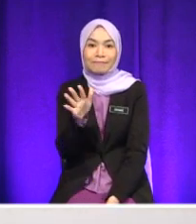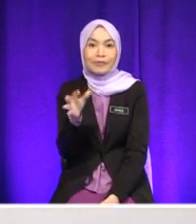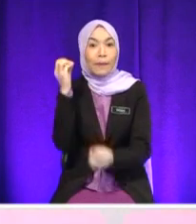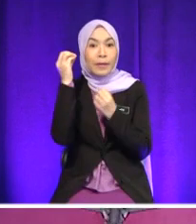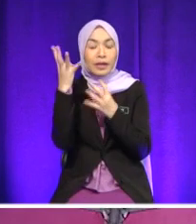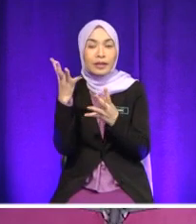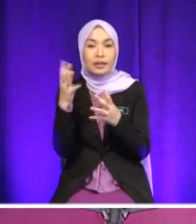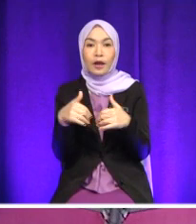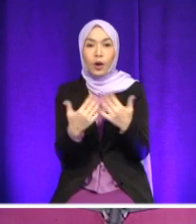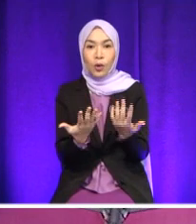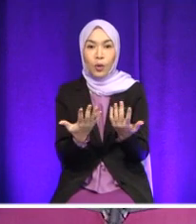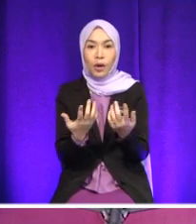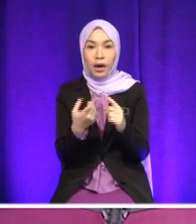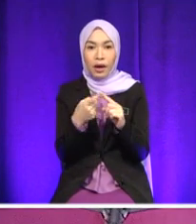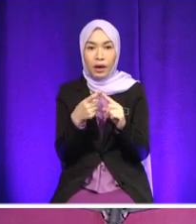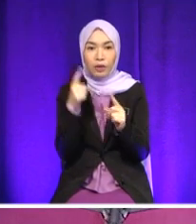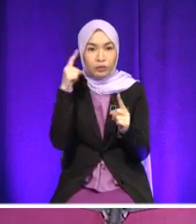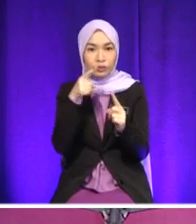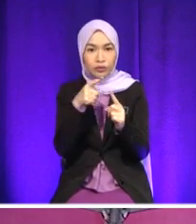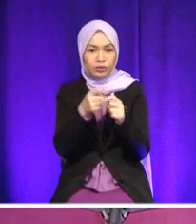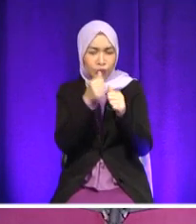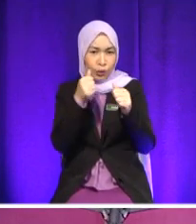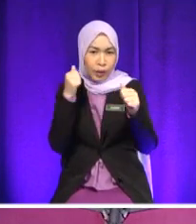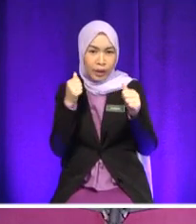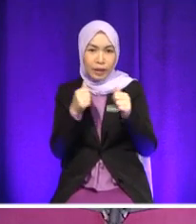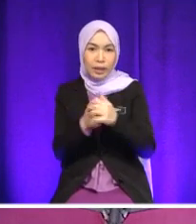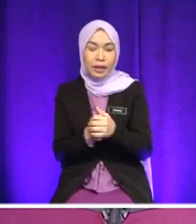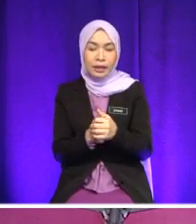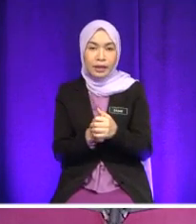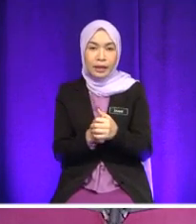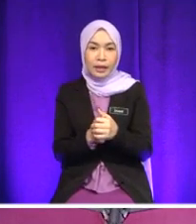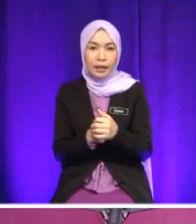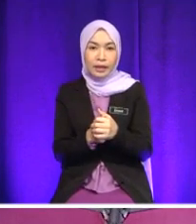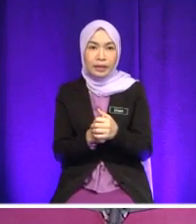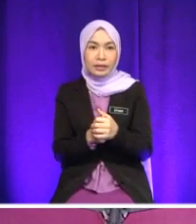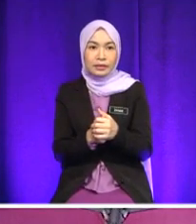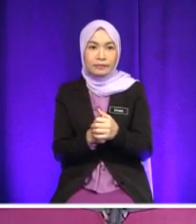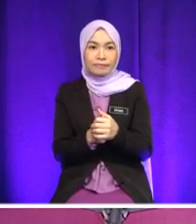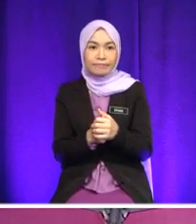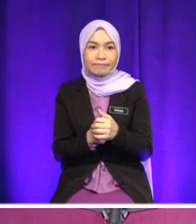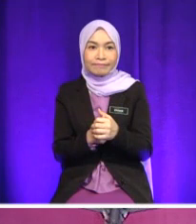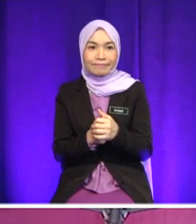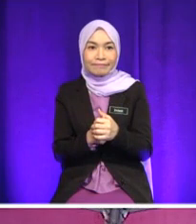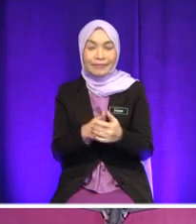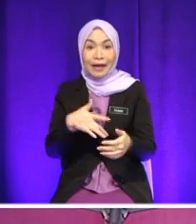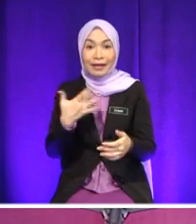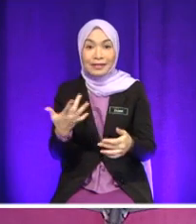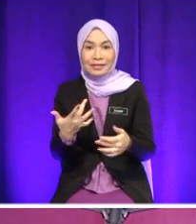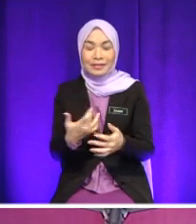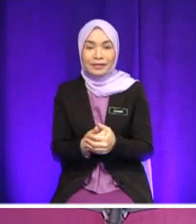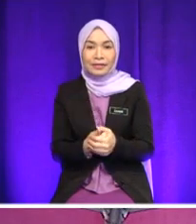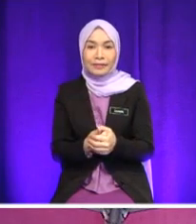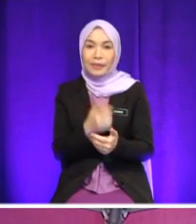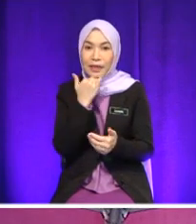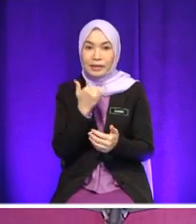to avoid hurting others people's feelings, right? Same yeah. like paying respect, okay? Because we don't want a discussion becomes a